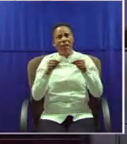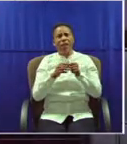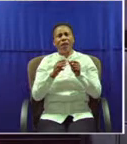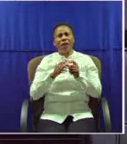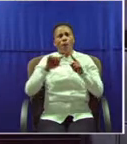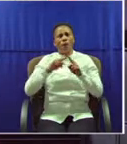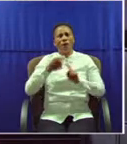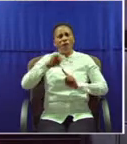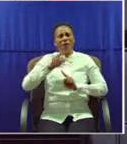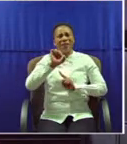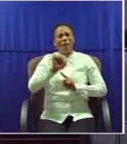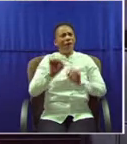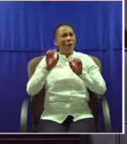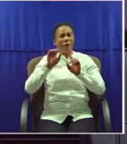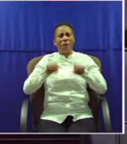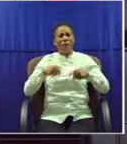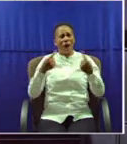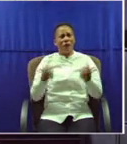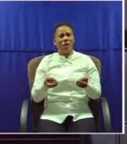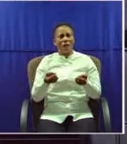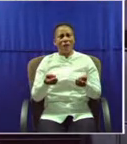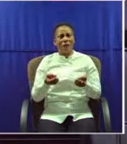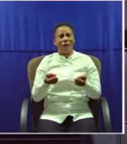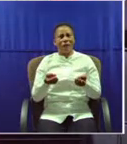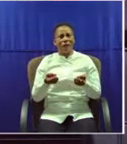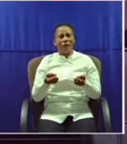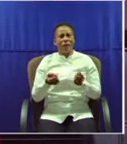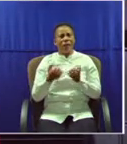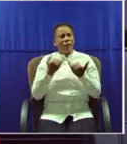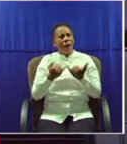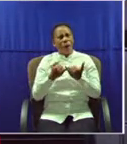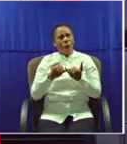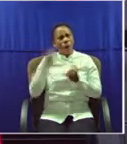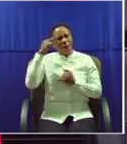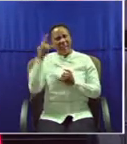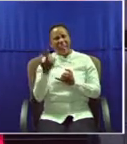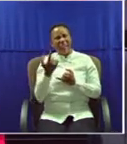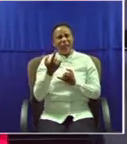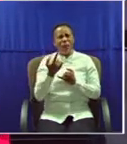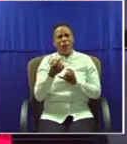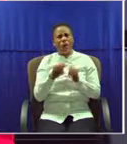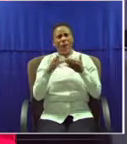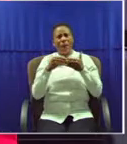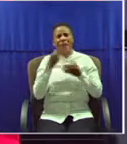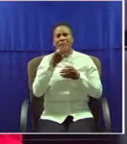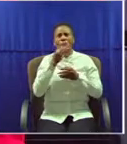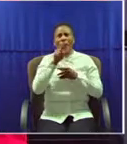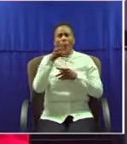orders. I mean, how do you anticipate what the member is going to say? Unfortunately,